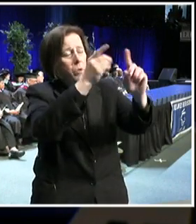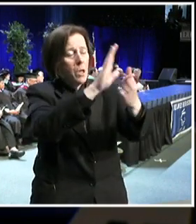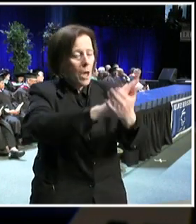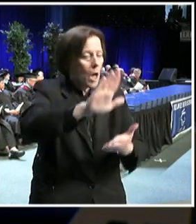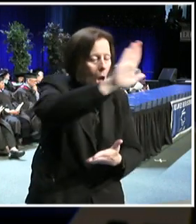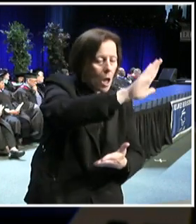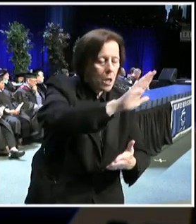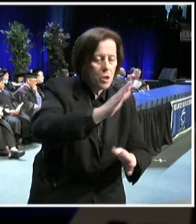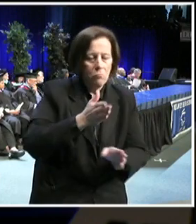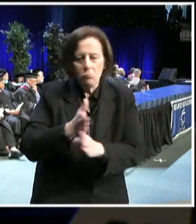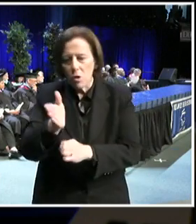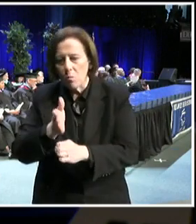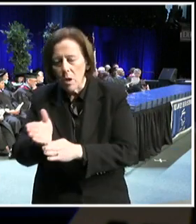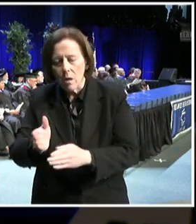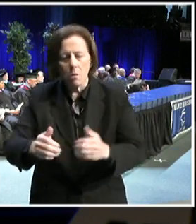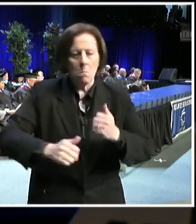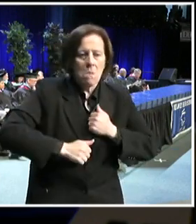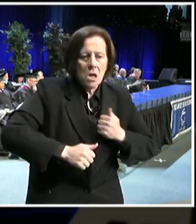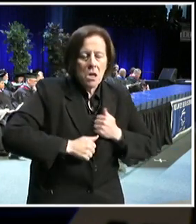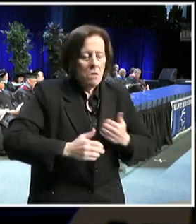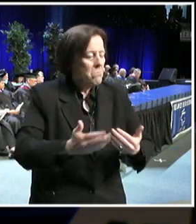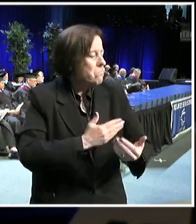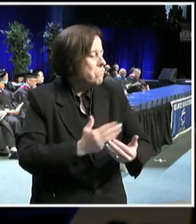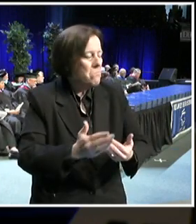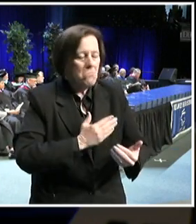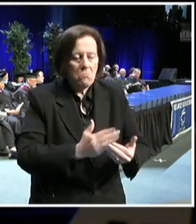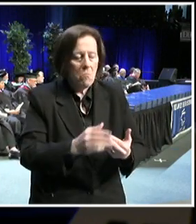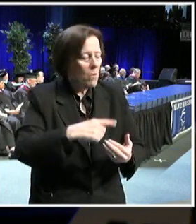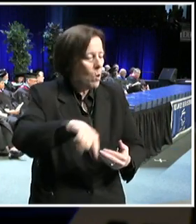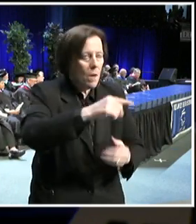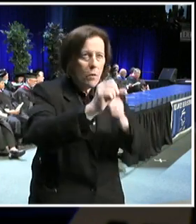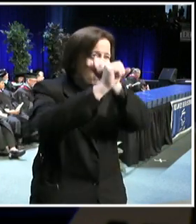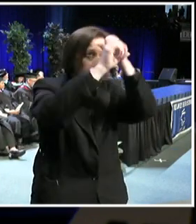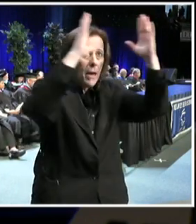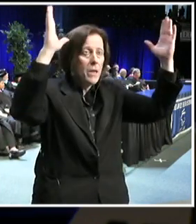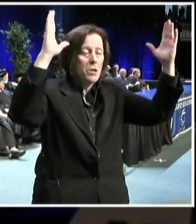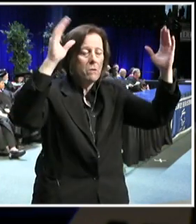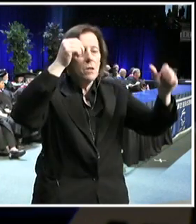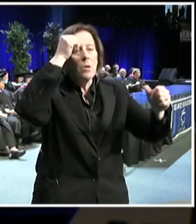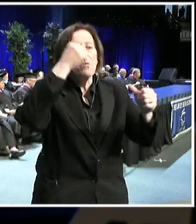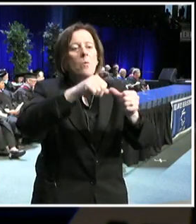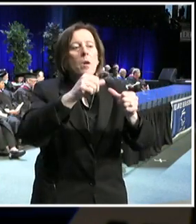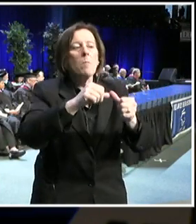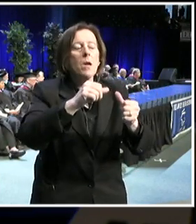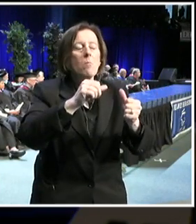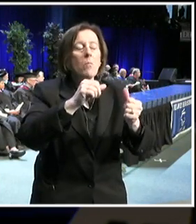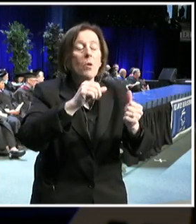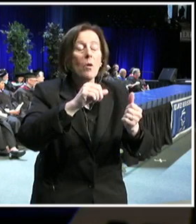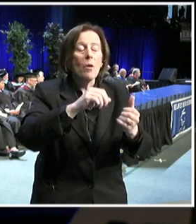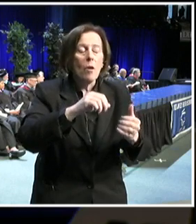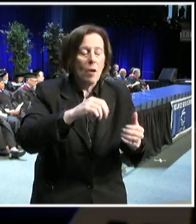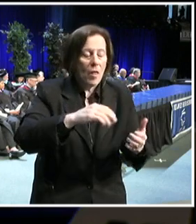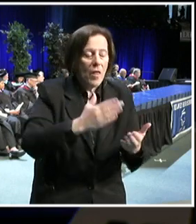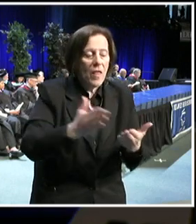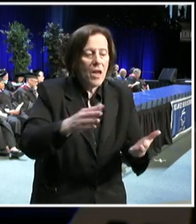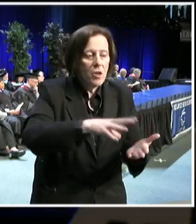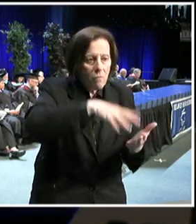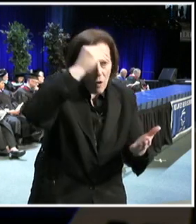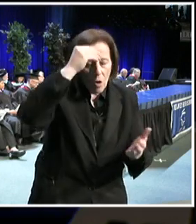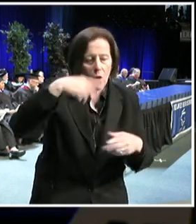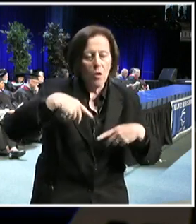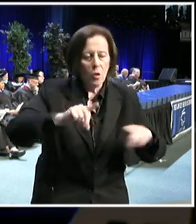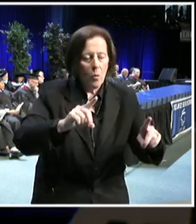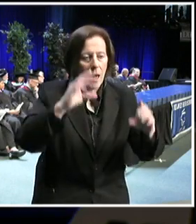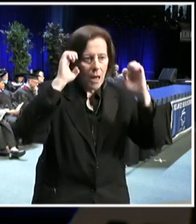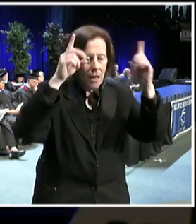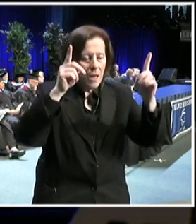a career, the military, or whatever else you've imagined, remember the lessons that you have learned throughout your education within